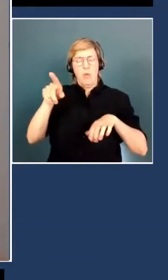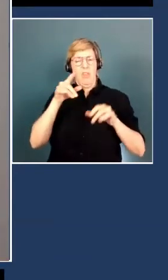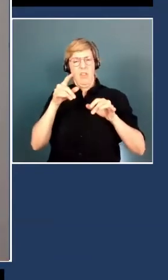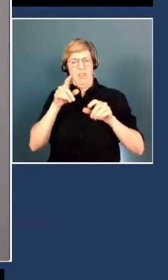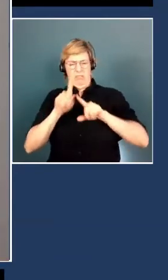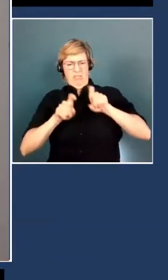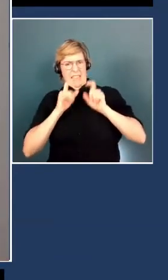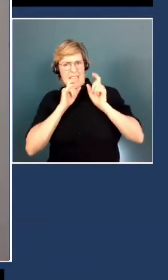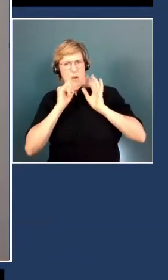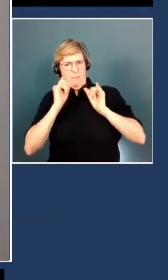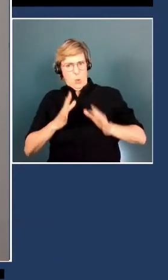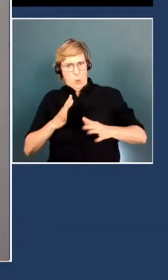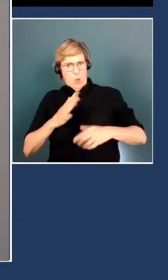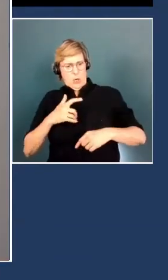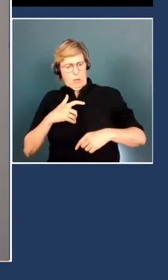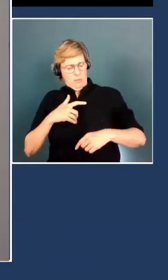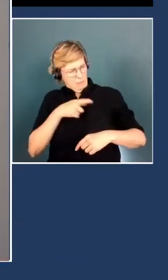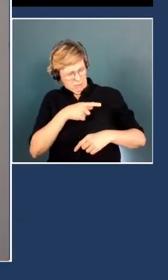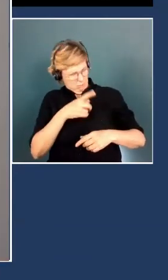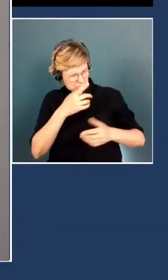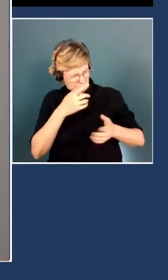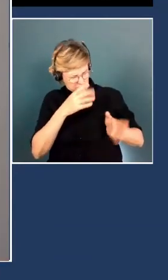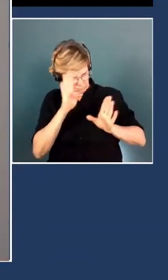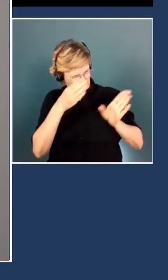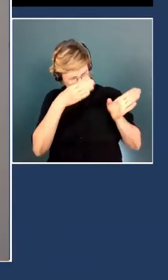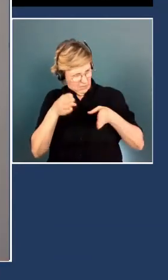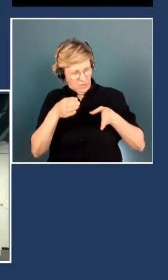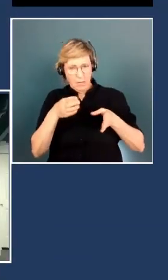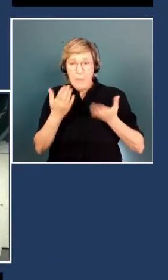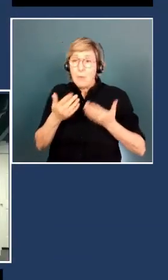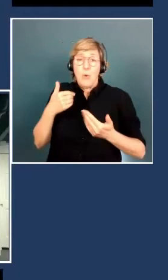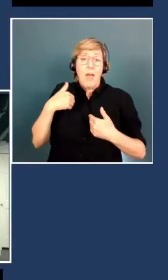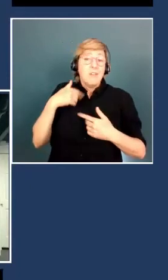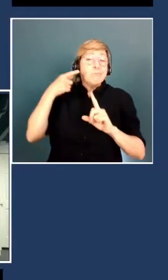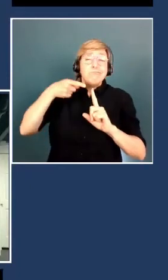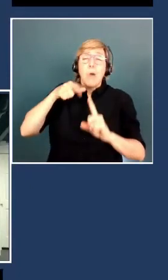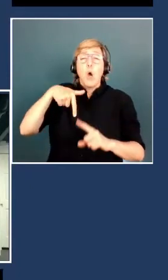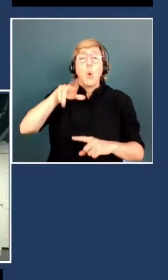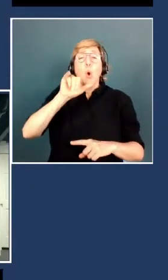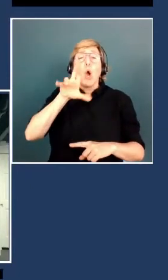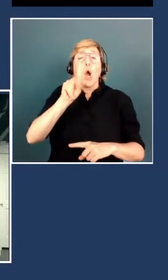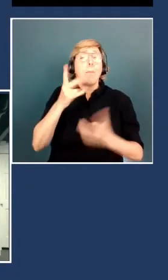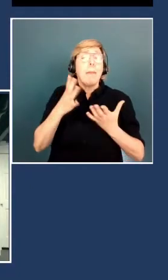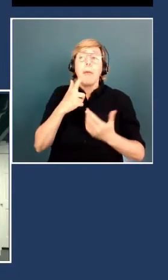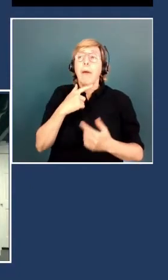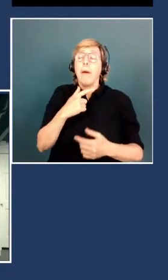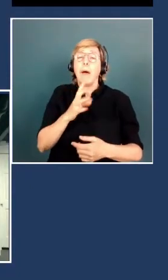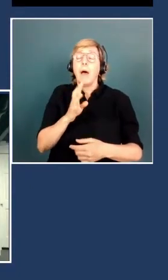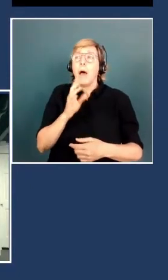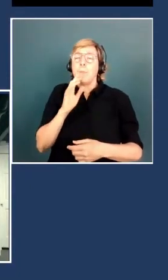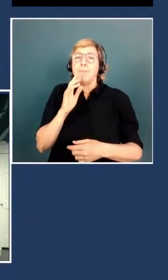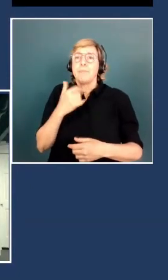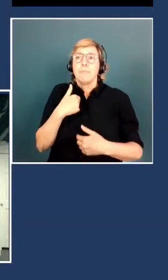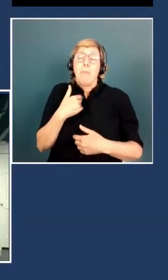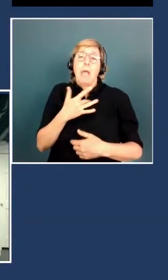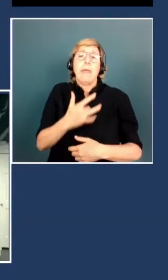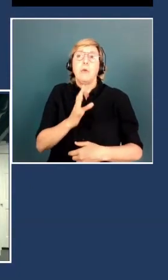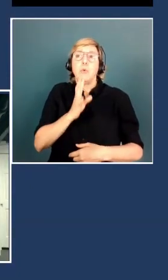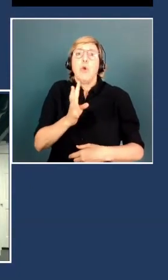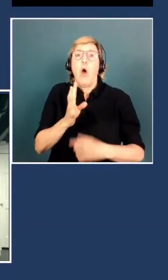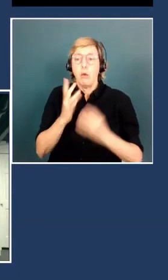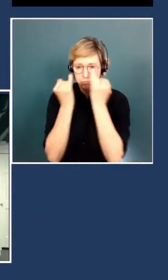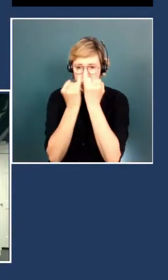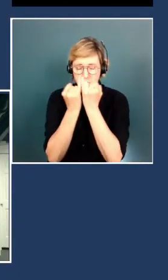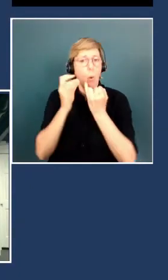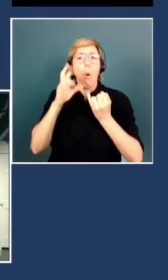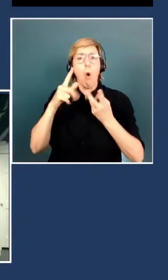have, and now that's distracting you. Maybe it's talking out loud to process questions, or getting up and pacing around the room. So that's one reason